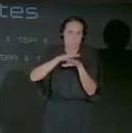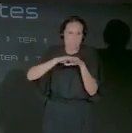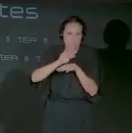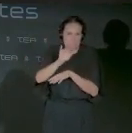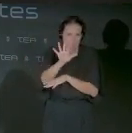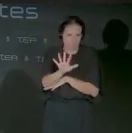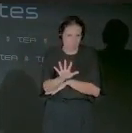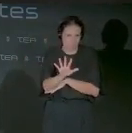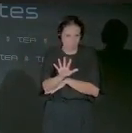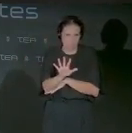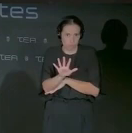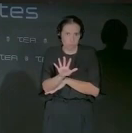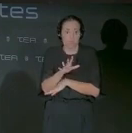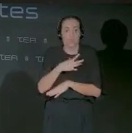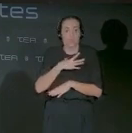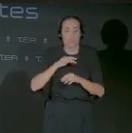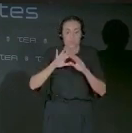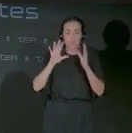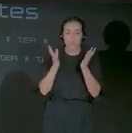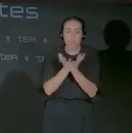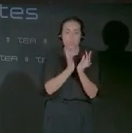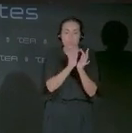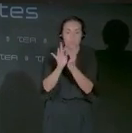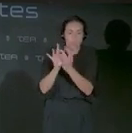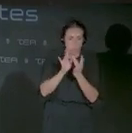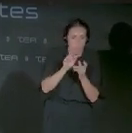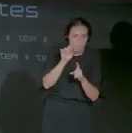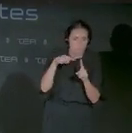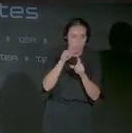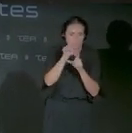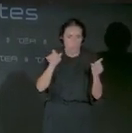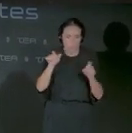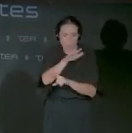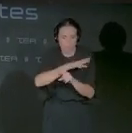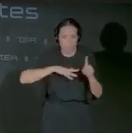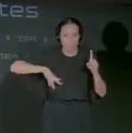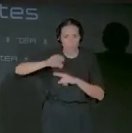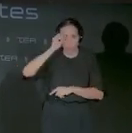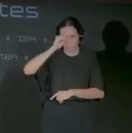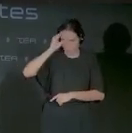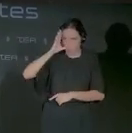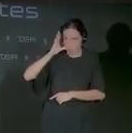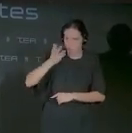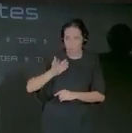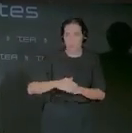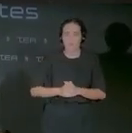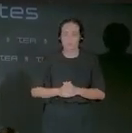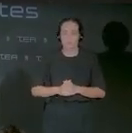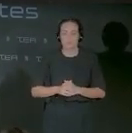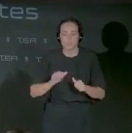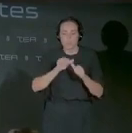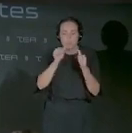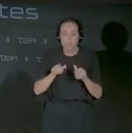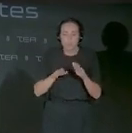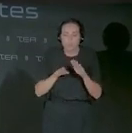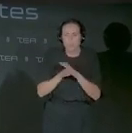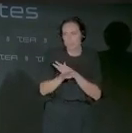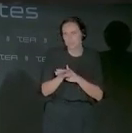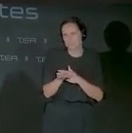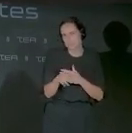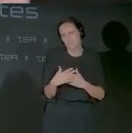virtual environment. How you access the virtual environment isn't particularly important. At the moment, VR glasses would